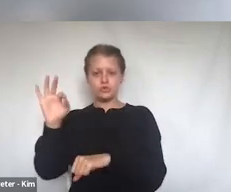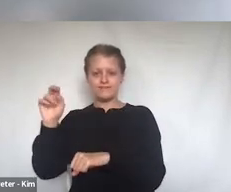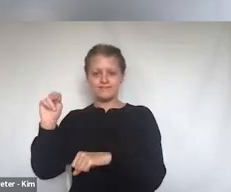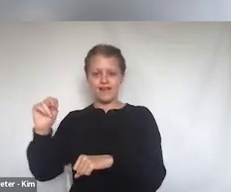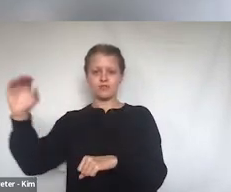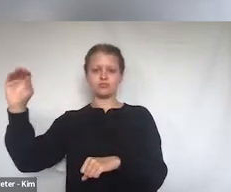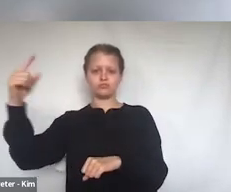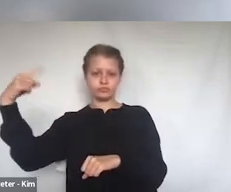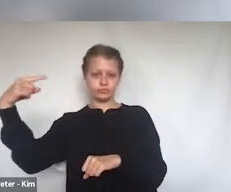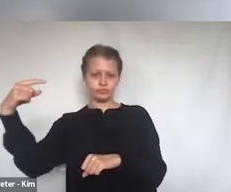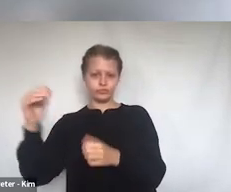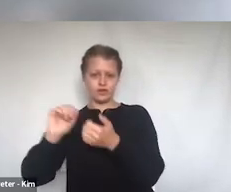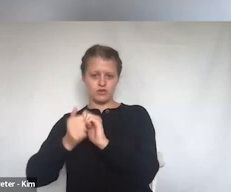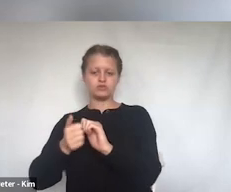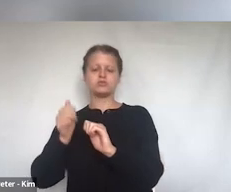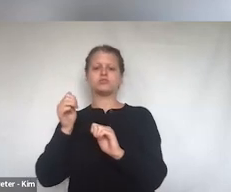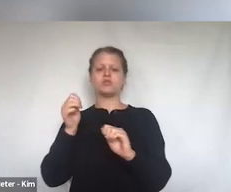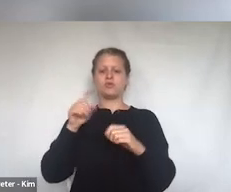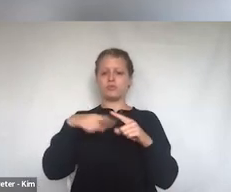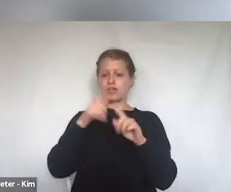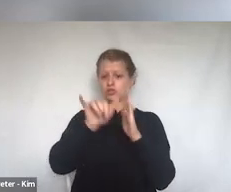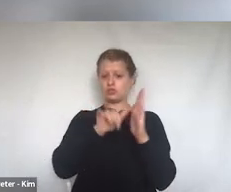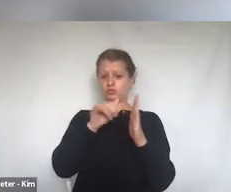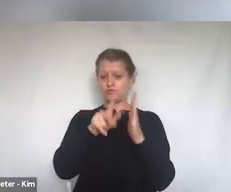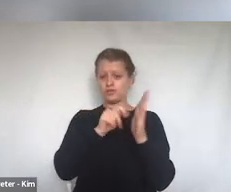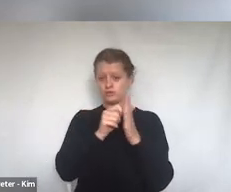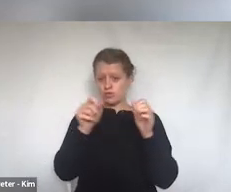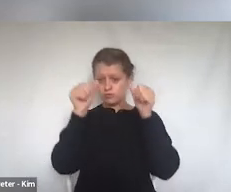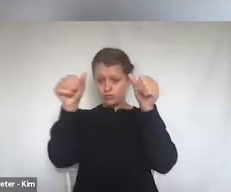description notes. So check for that. Thanks so much, Sarah.